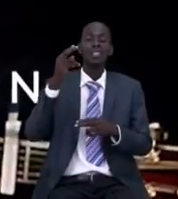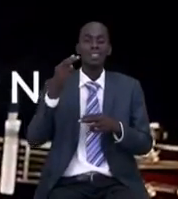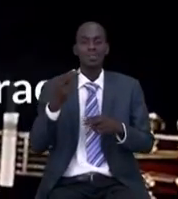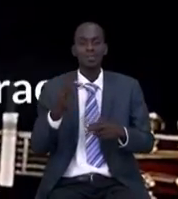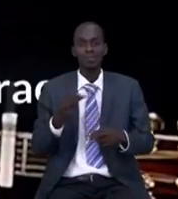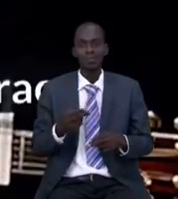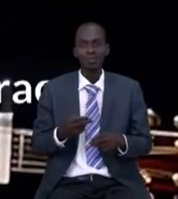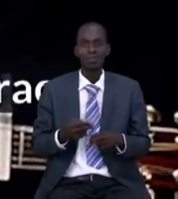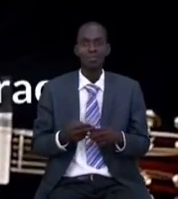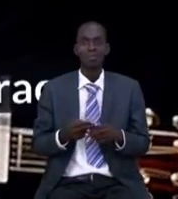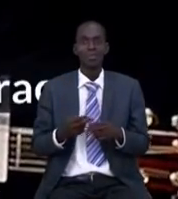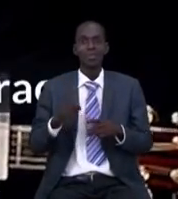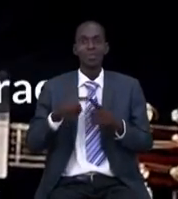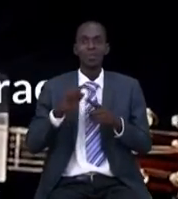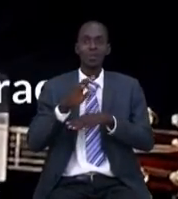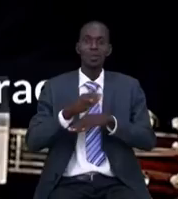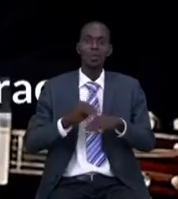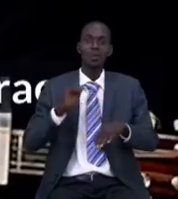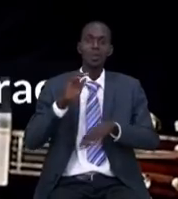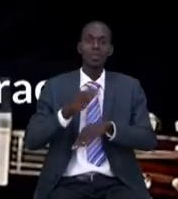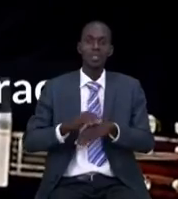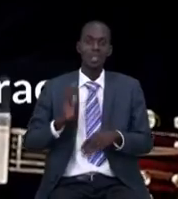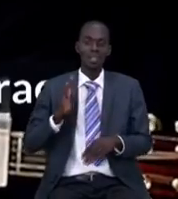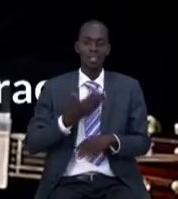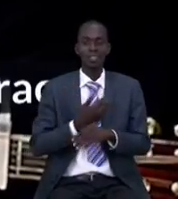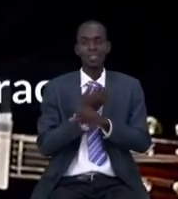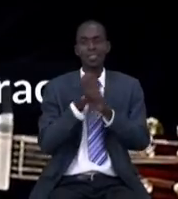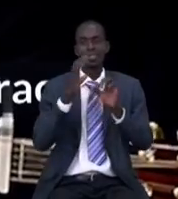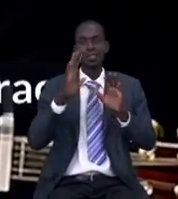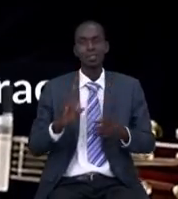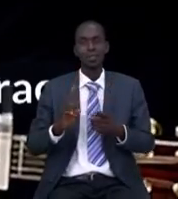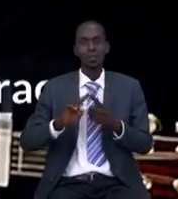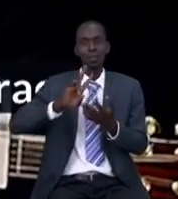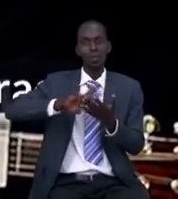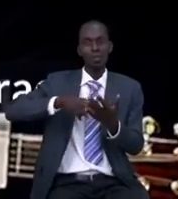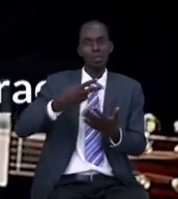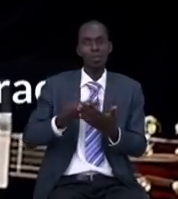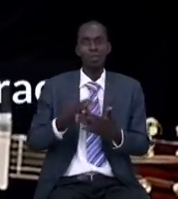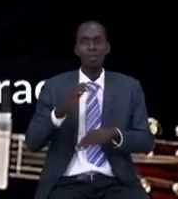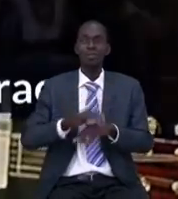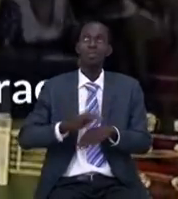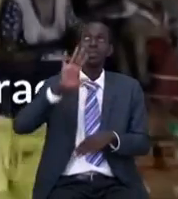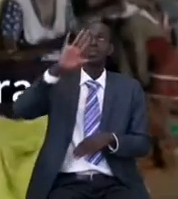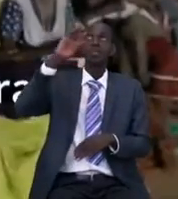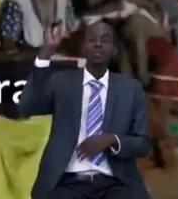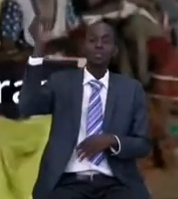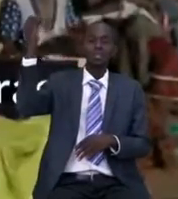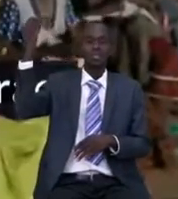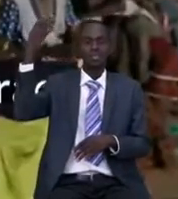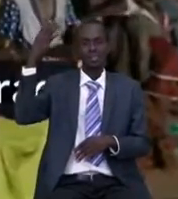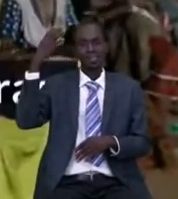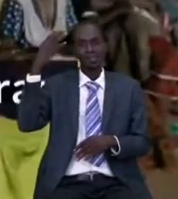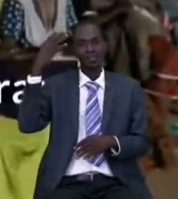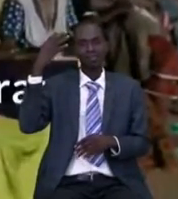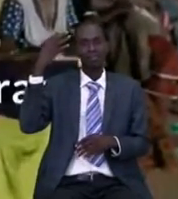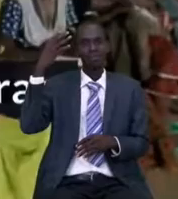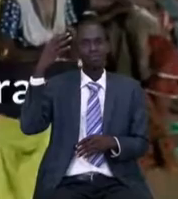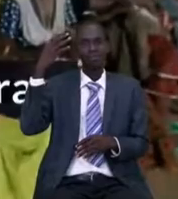name, call on our Savior, fall on your grace.